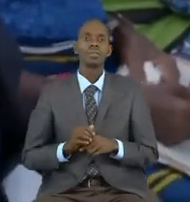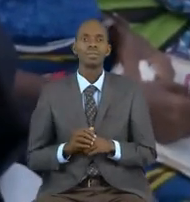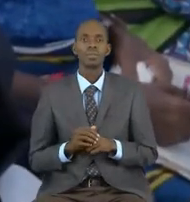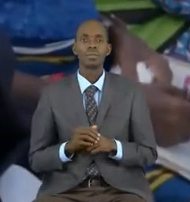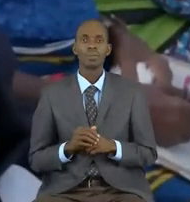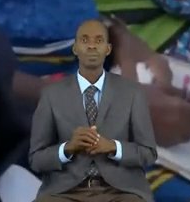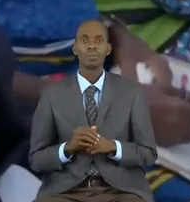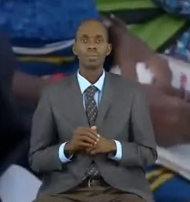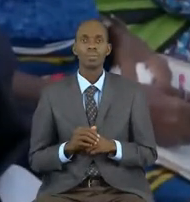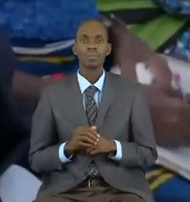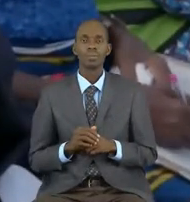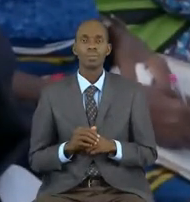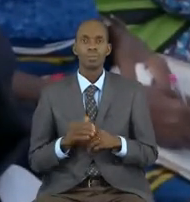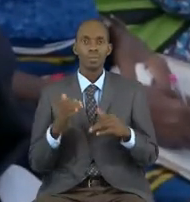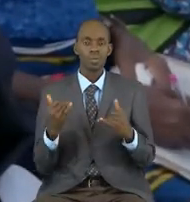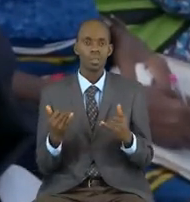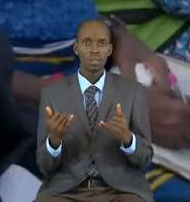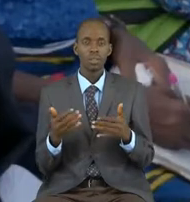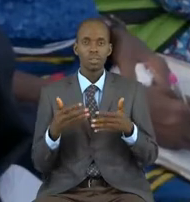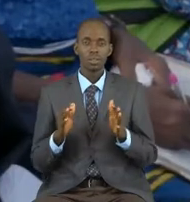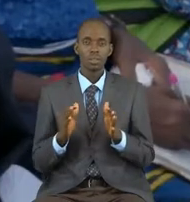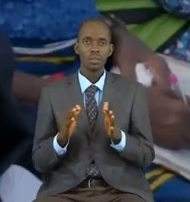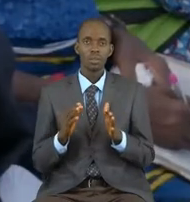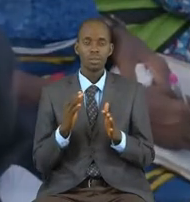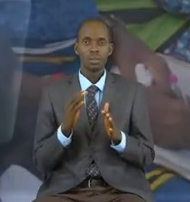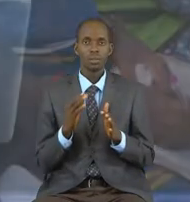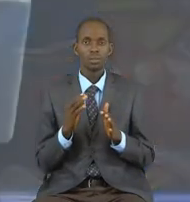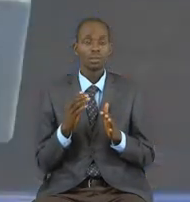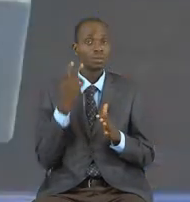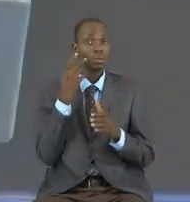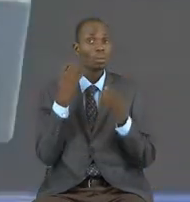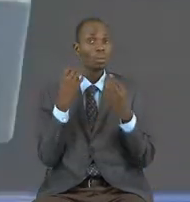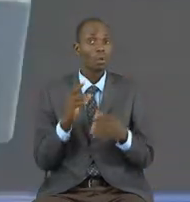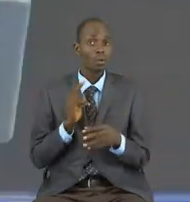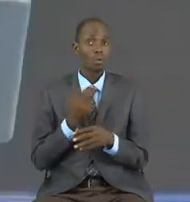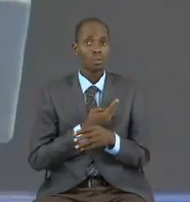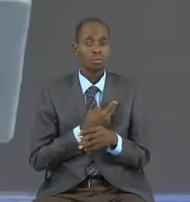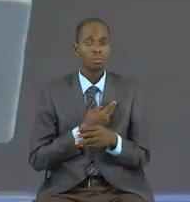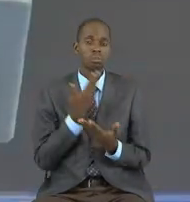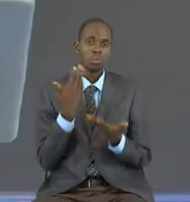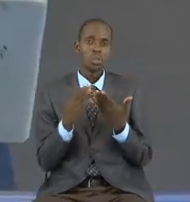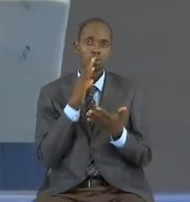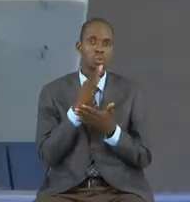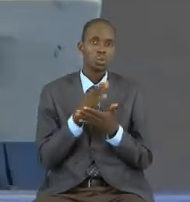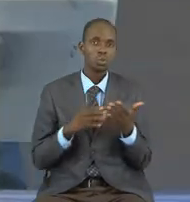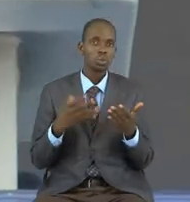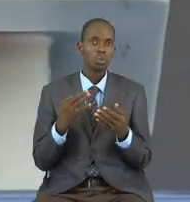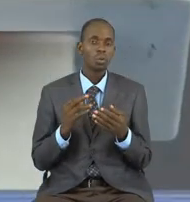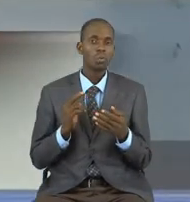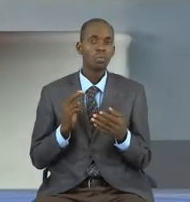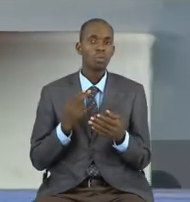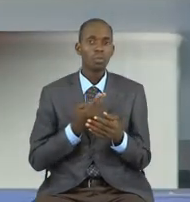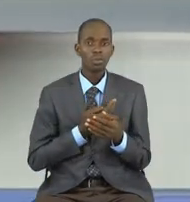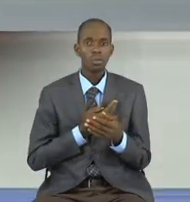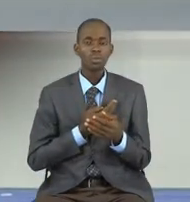Daily. Let's face the fact, many of us, maybe all of us, we go